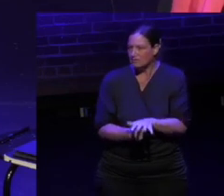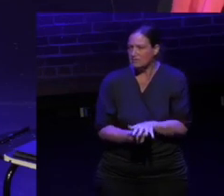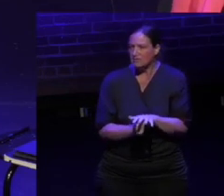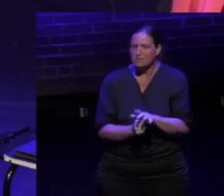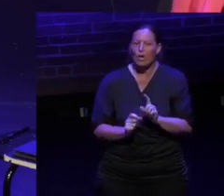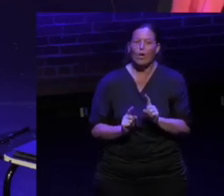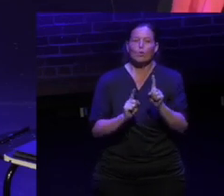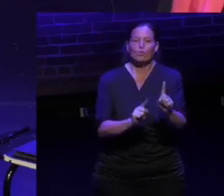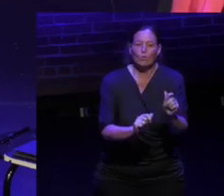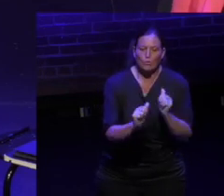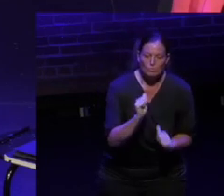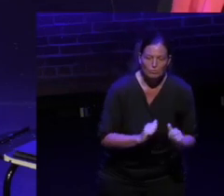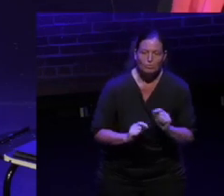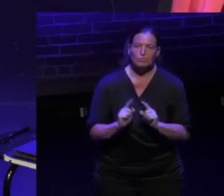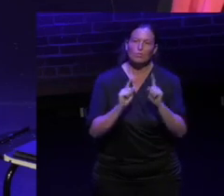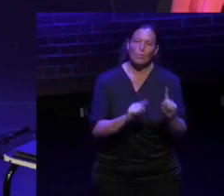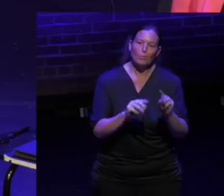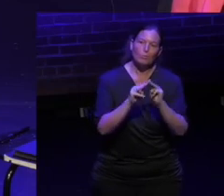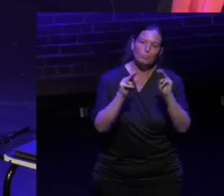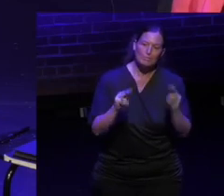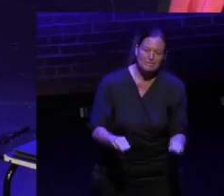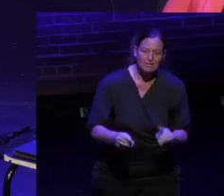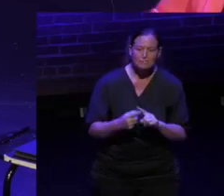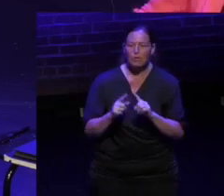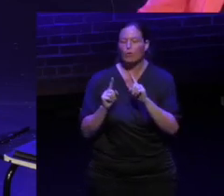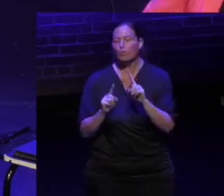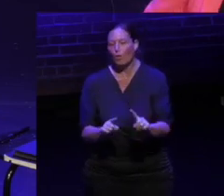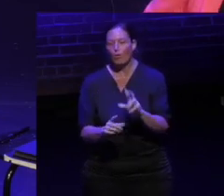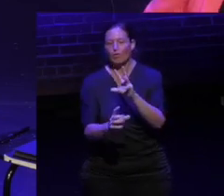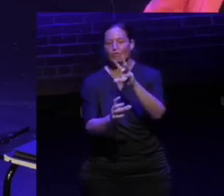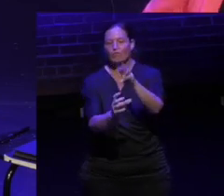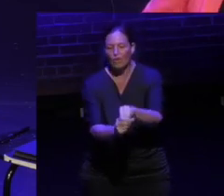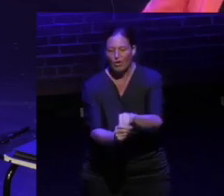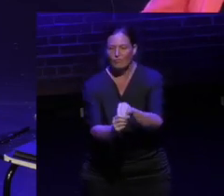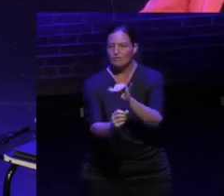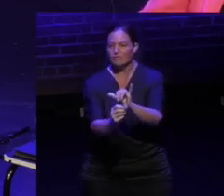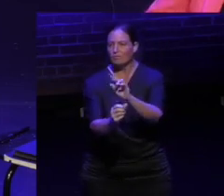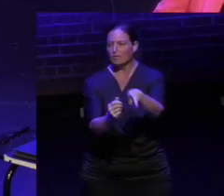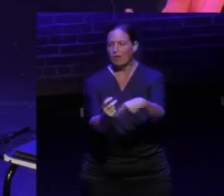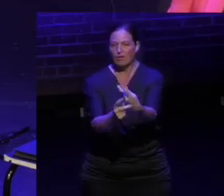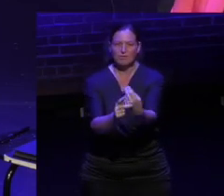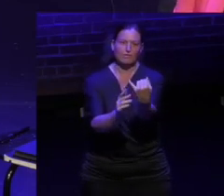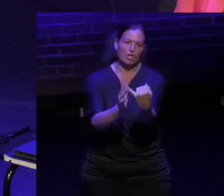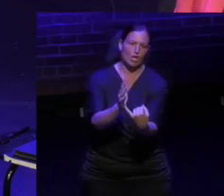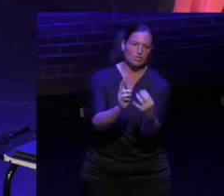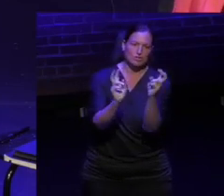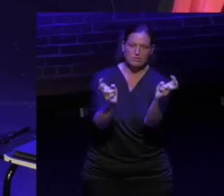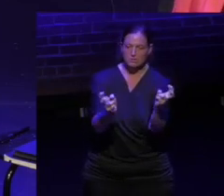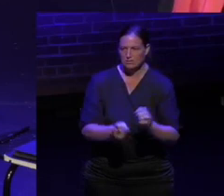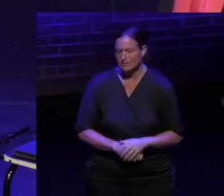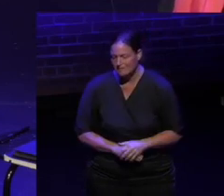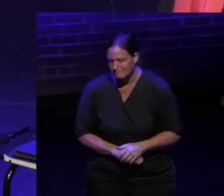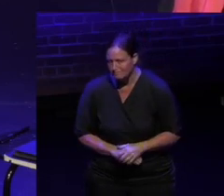to a performance, go to a museum, spend time engaging in that part of your brain and that part of your